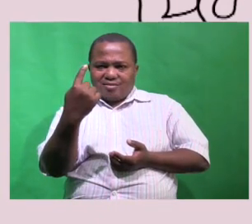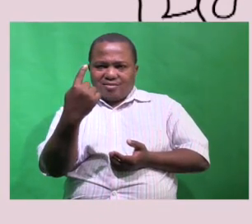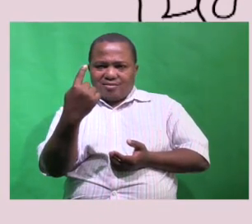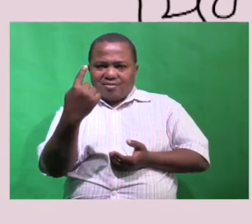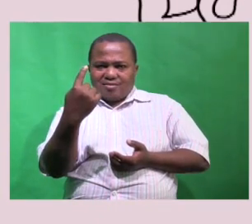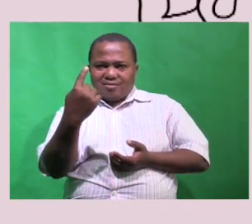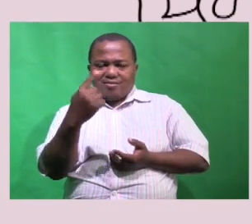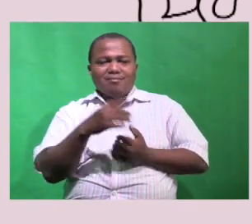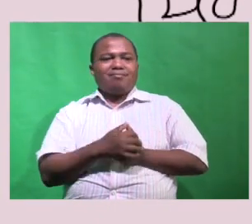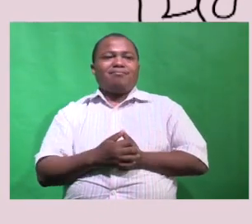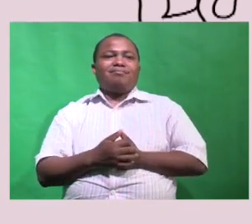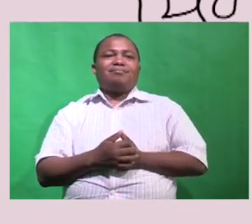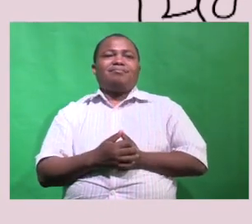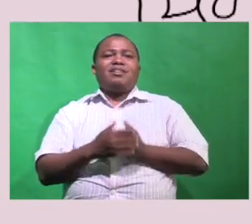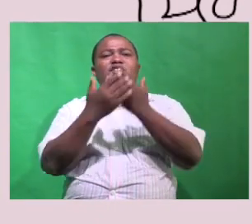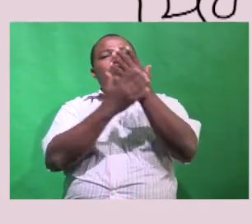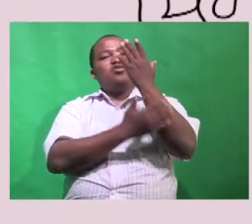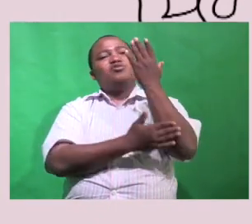You put here